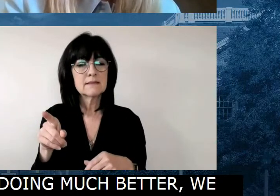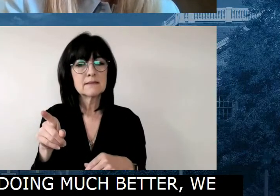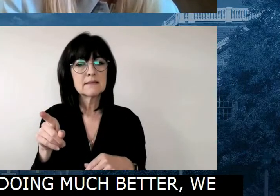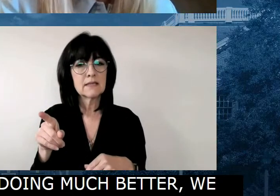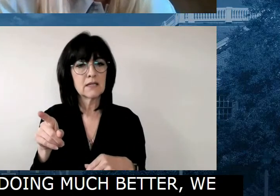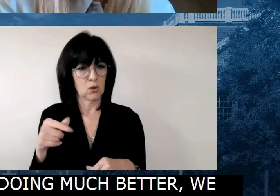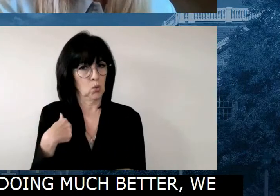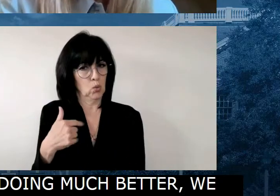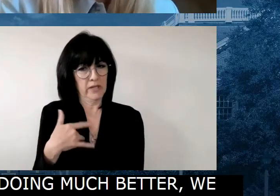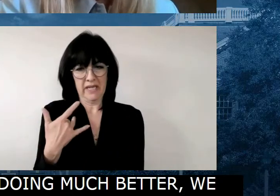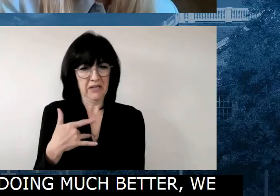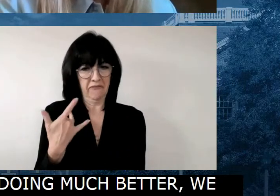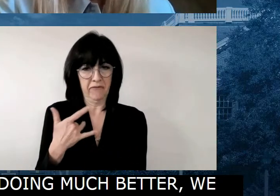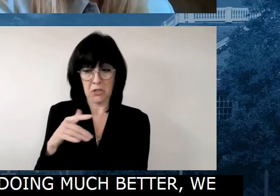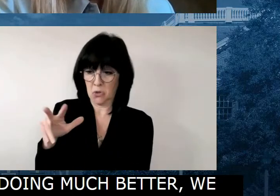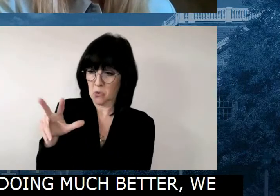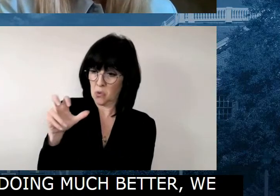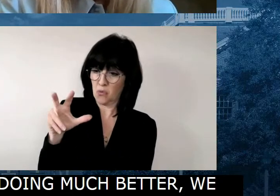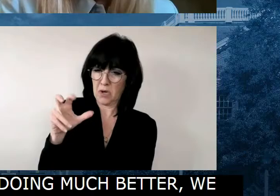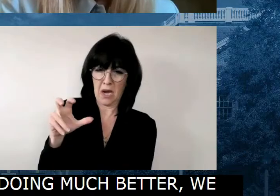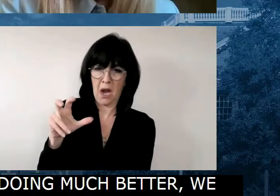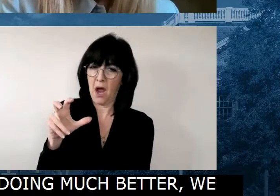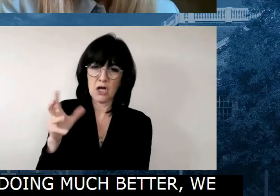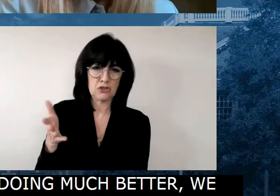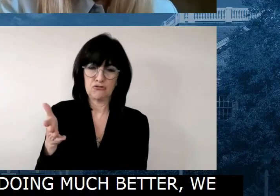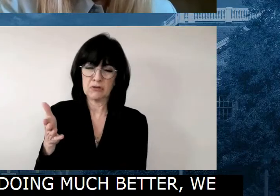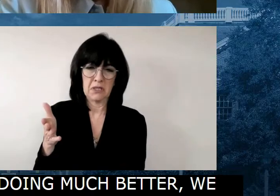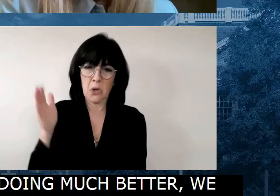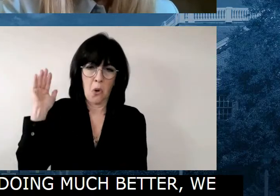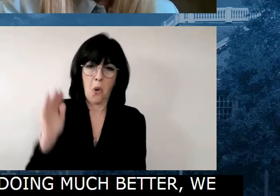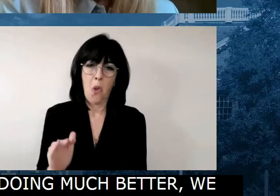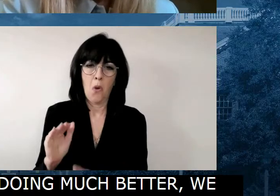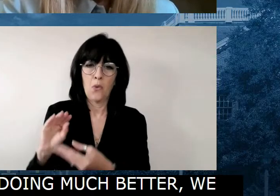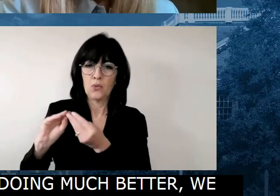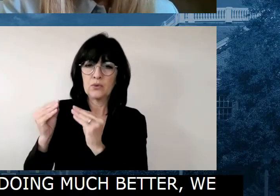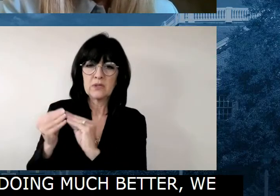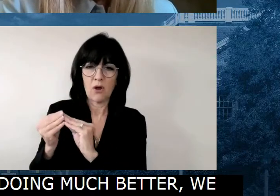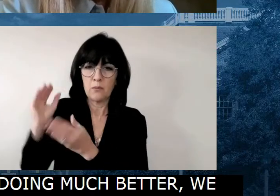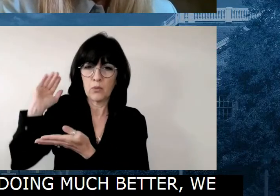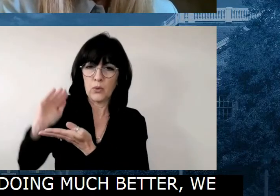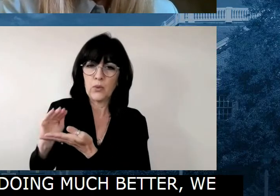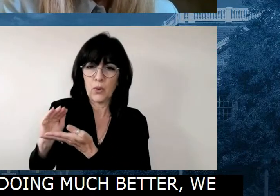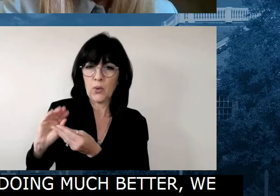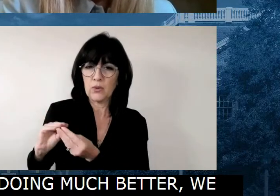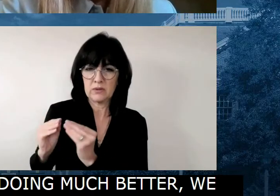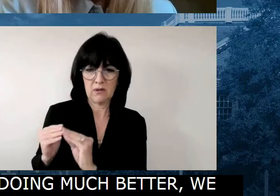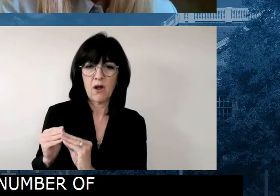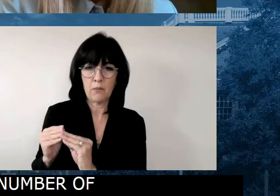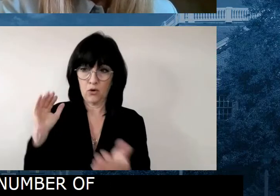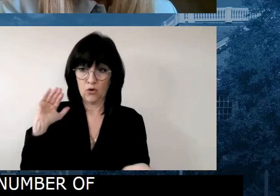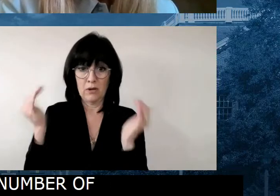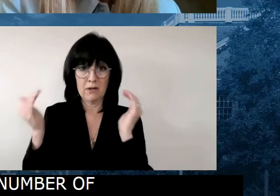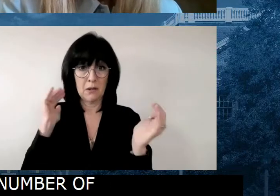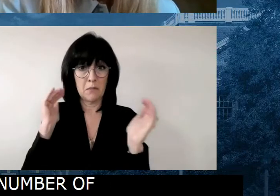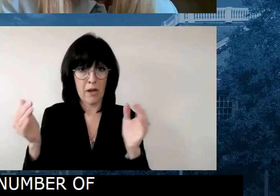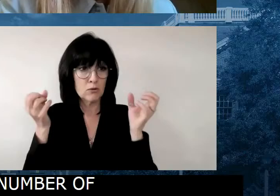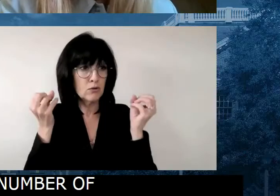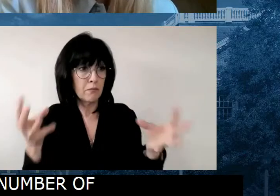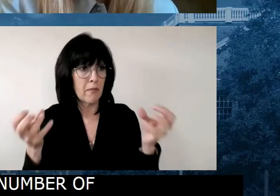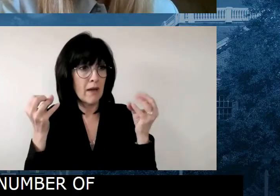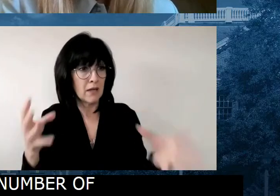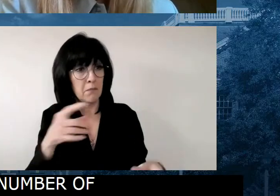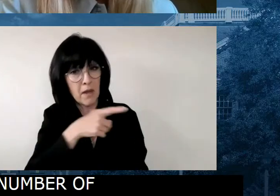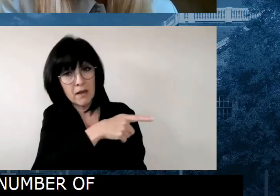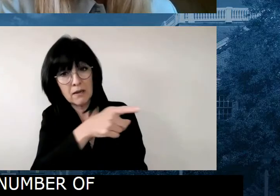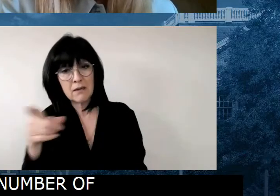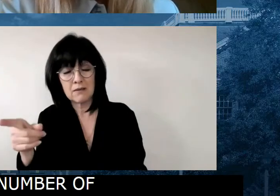a pretty low number of breakthrough cases, meaning these vaccines really have been very